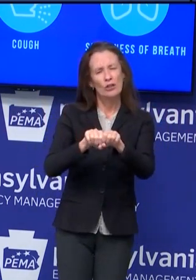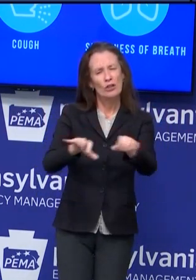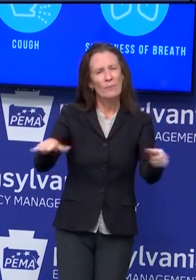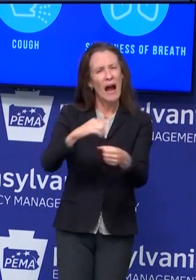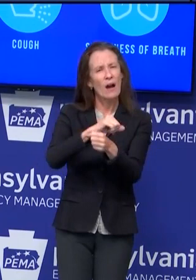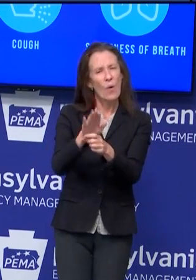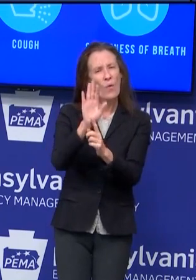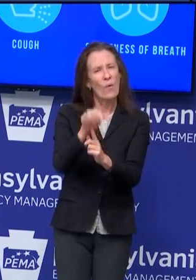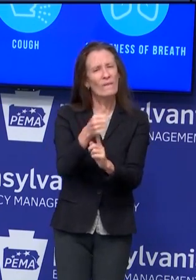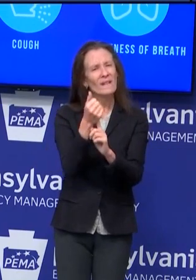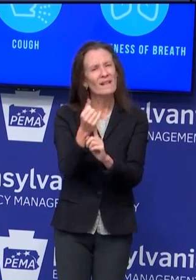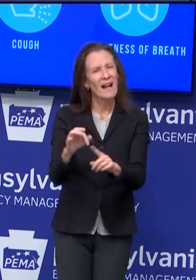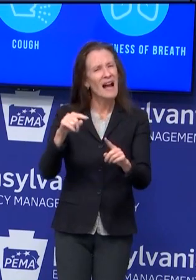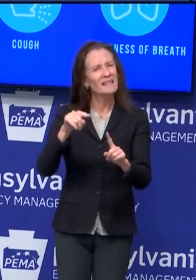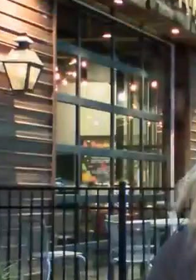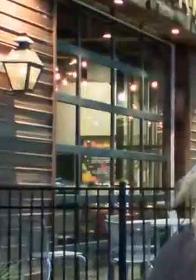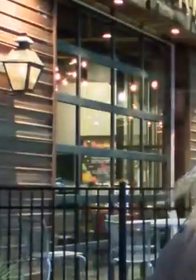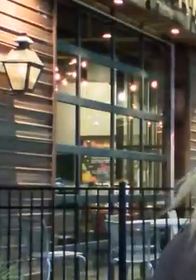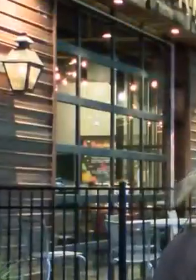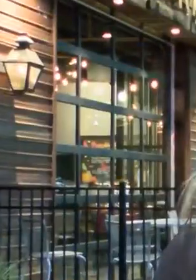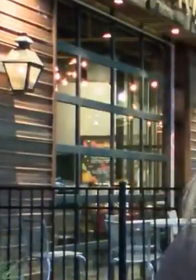a number, it represents a person.